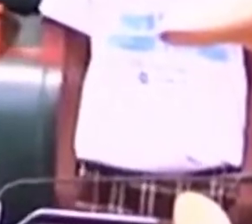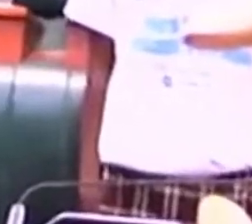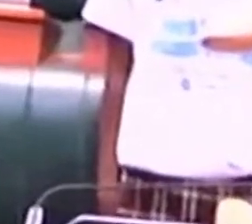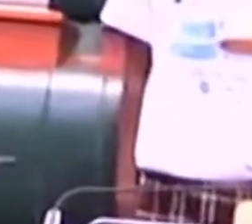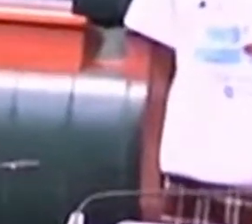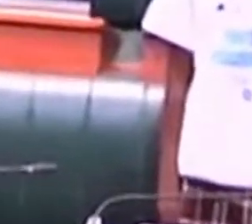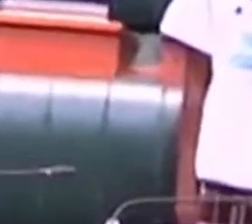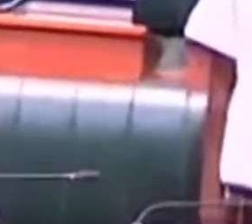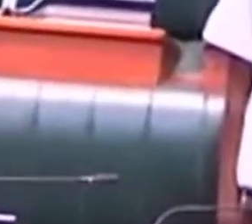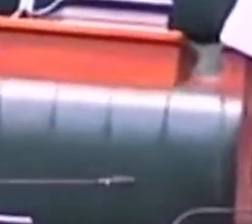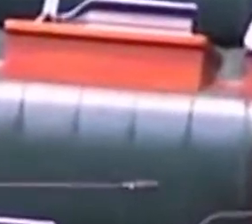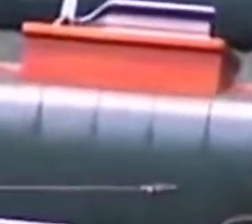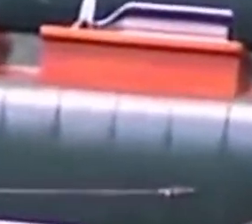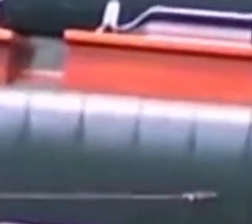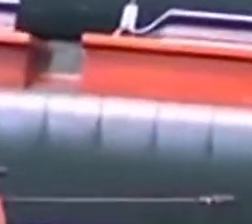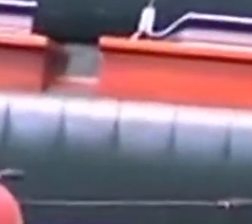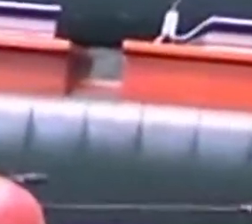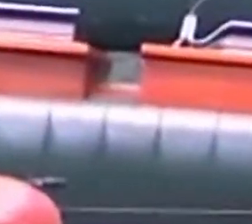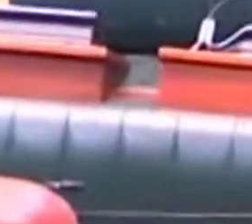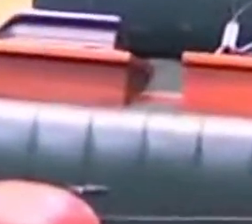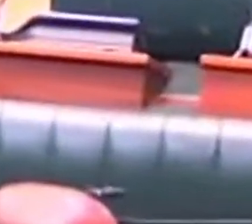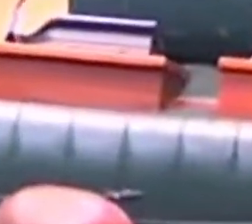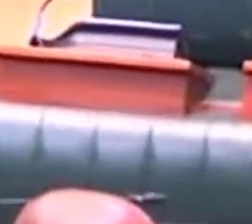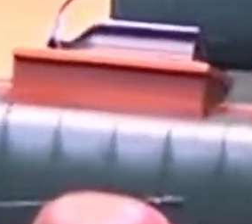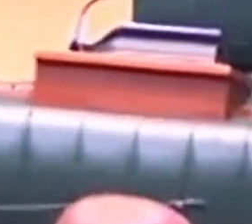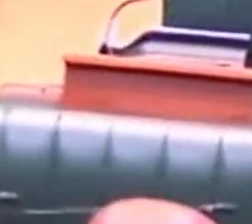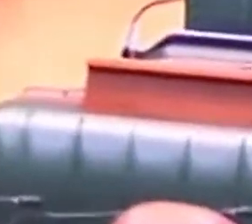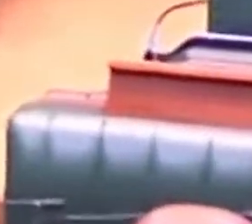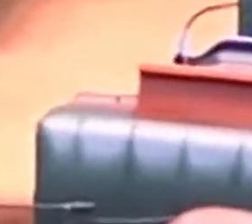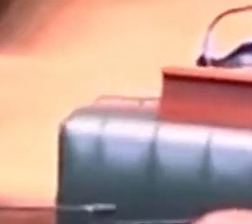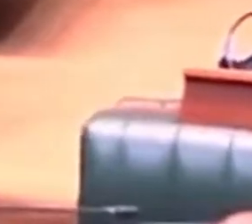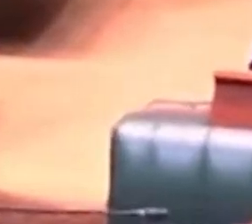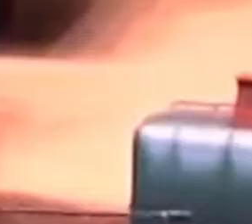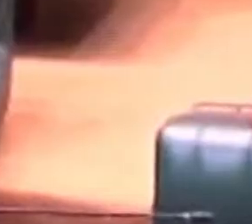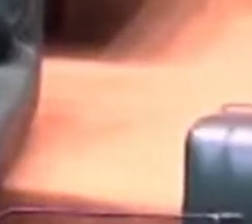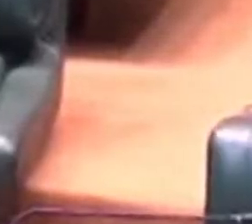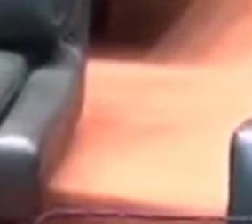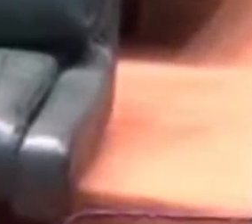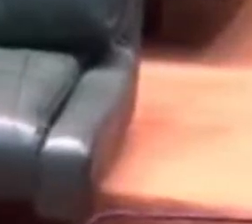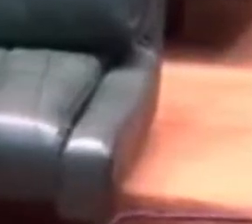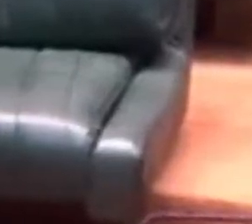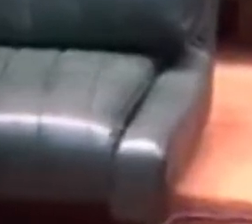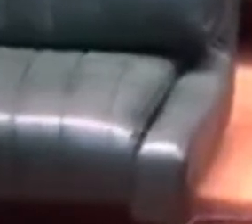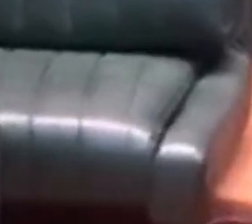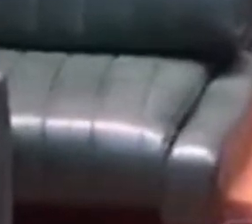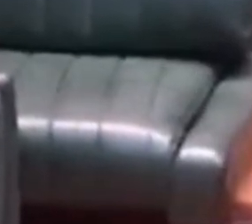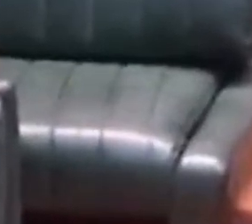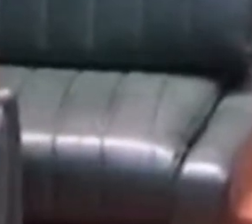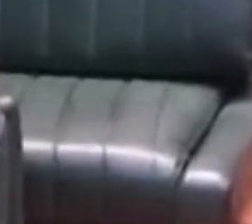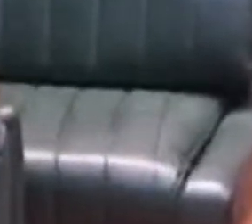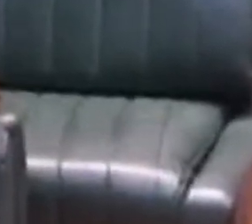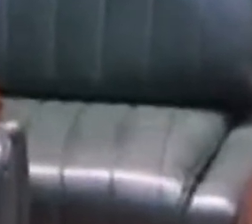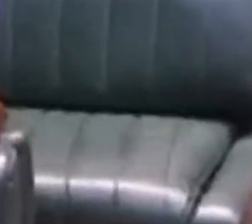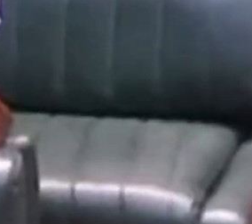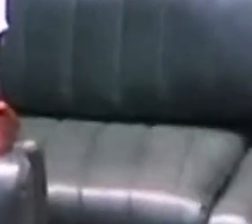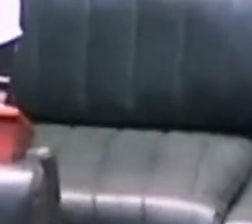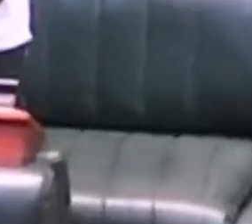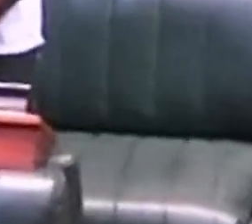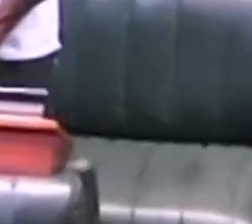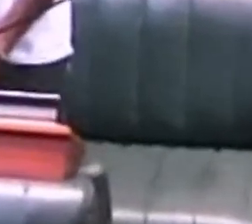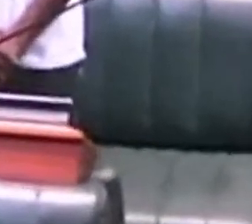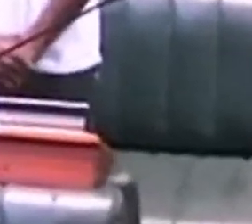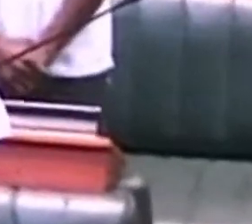with and blessed by God's good hand. Let us all have people join